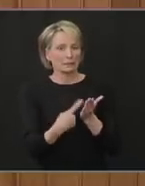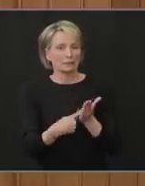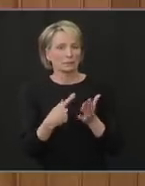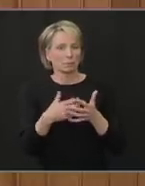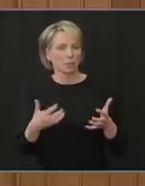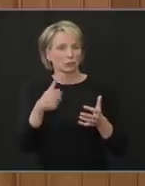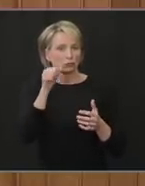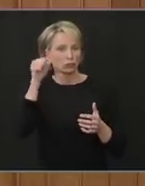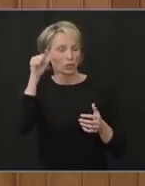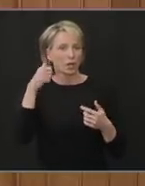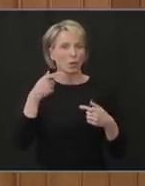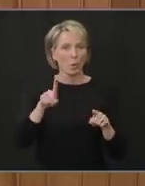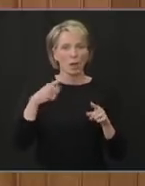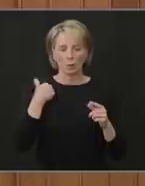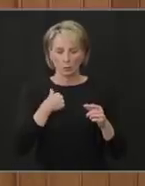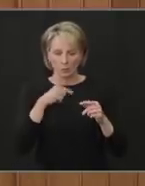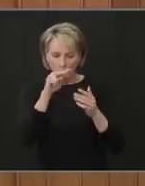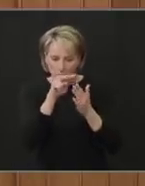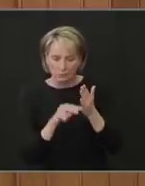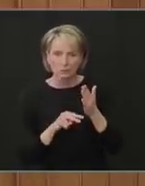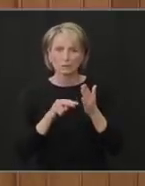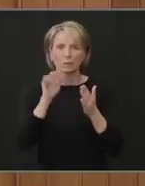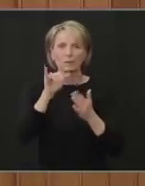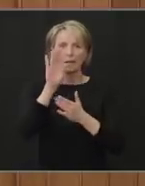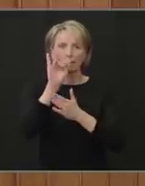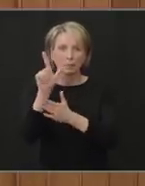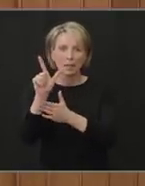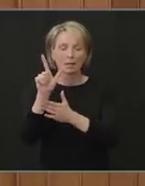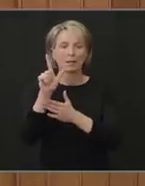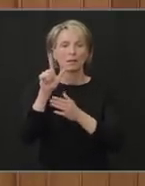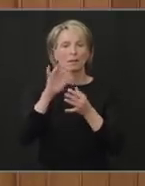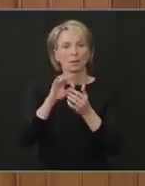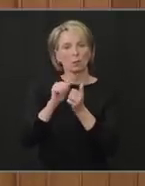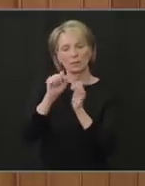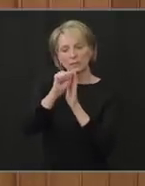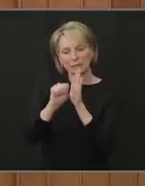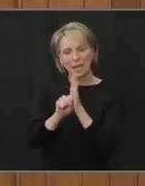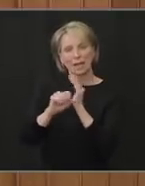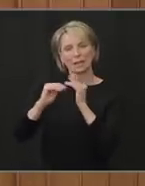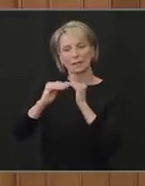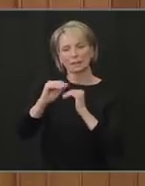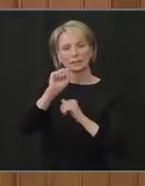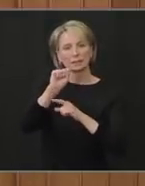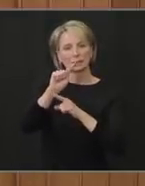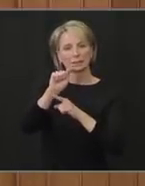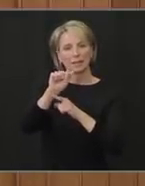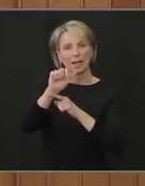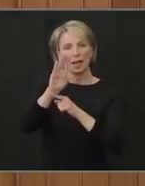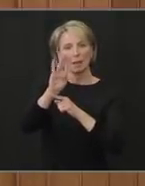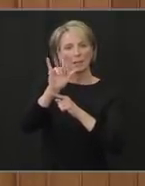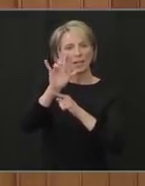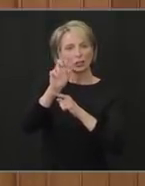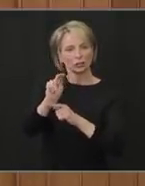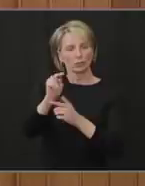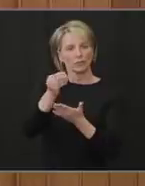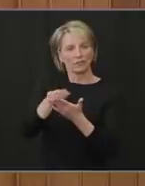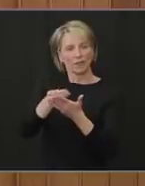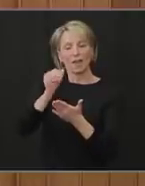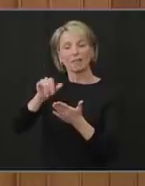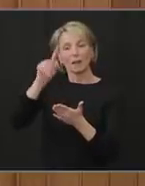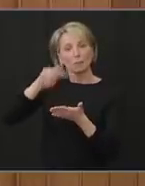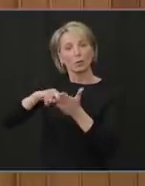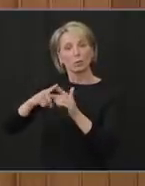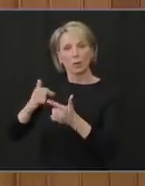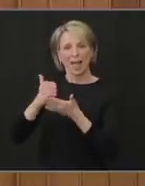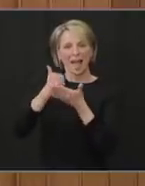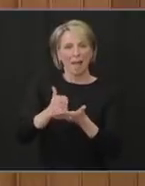as we were dotting the I's and crossing the T's on that state stabilization fund that will help Connecticut pay the bills and make sure that